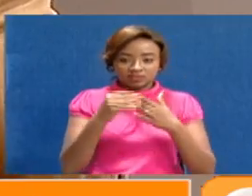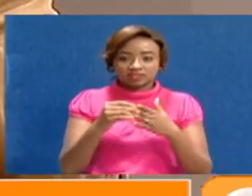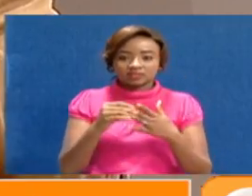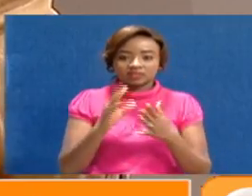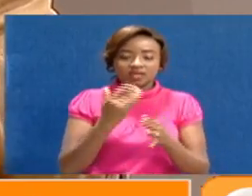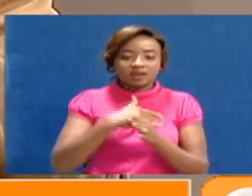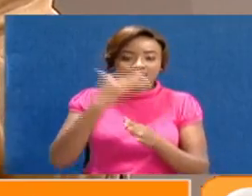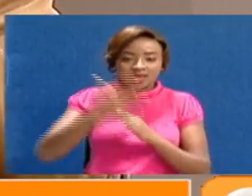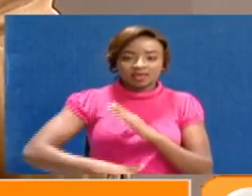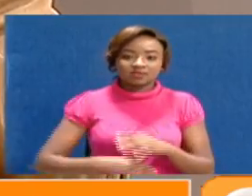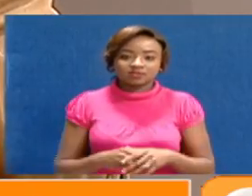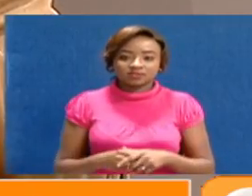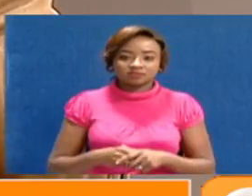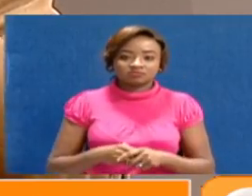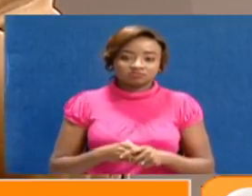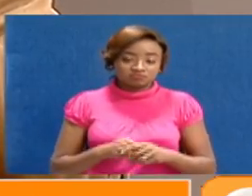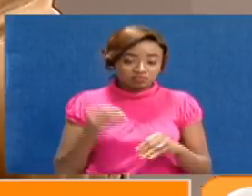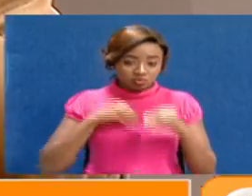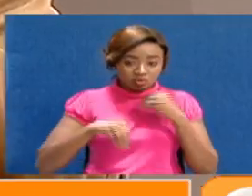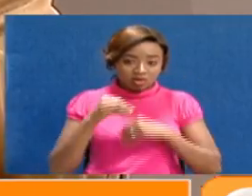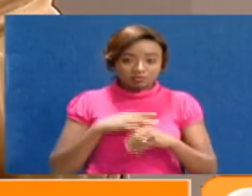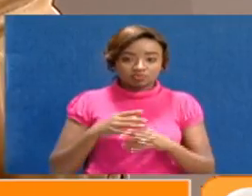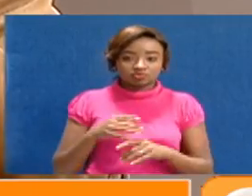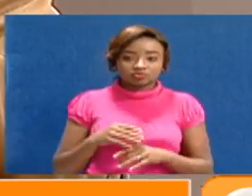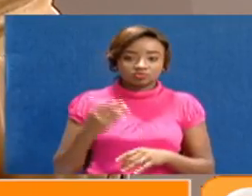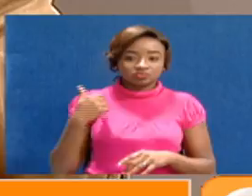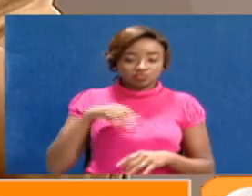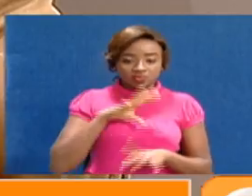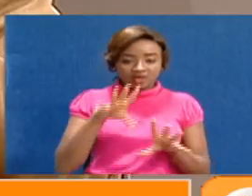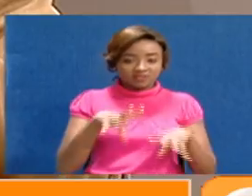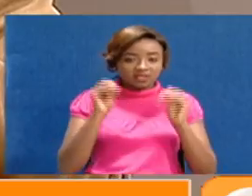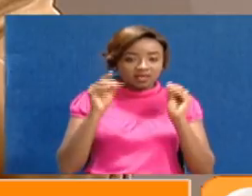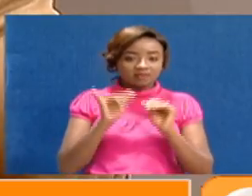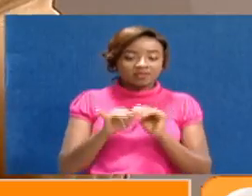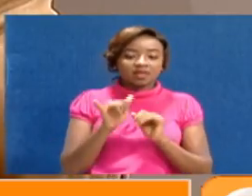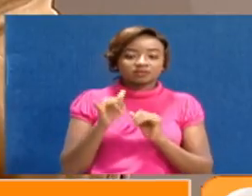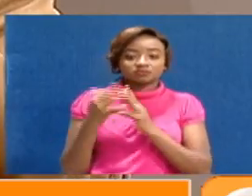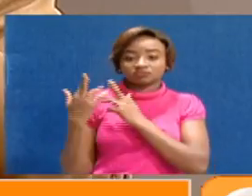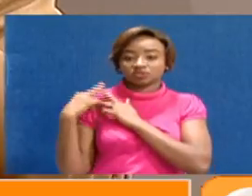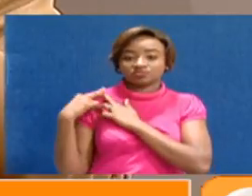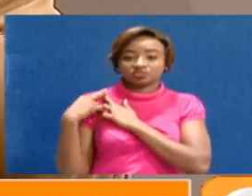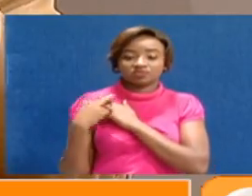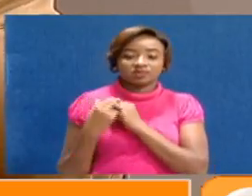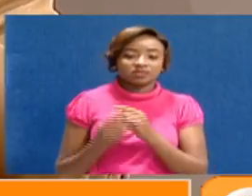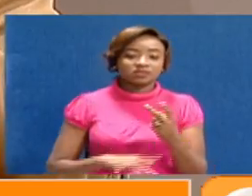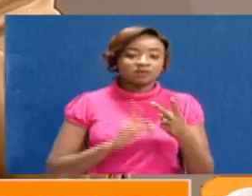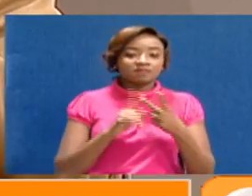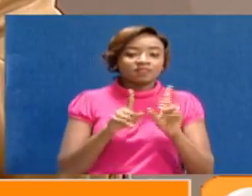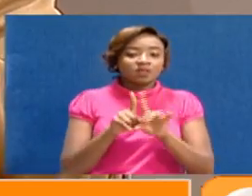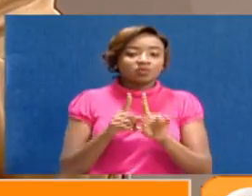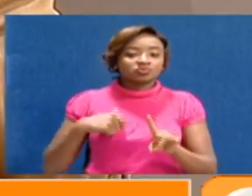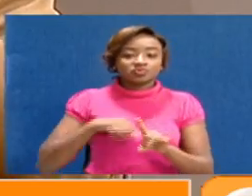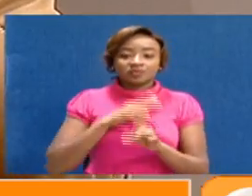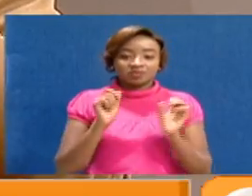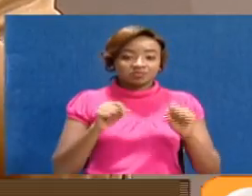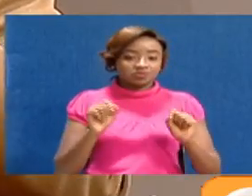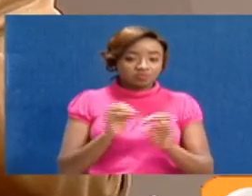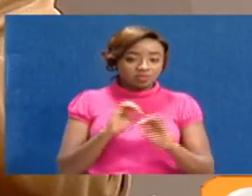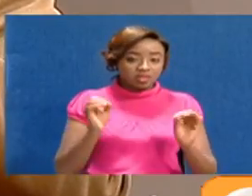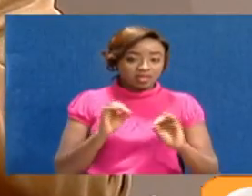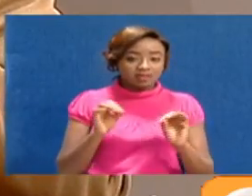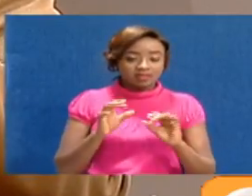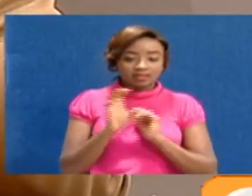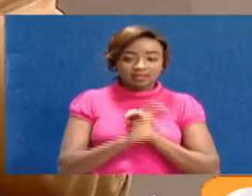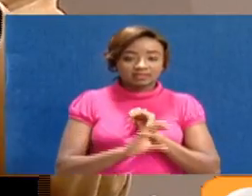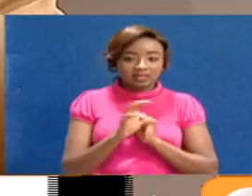corruption. We cannot run away from that, and we are taken up that seriously. Two, we will not be able as a country able to achieve